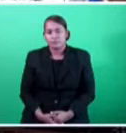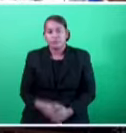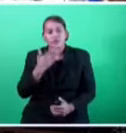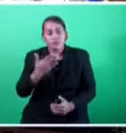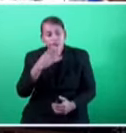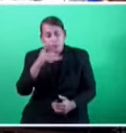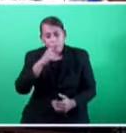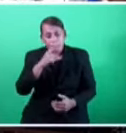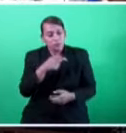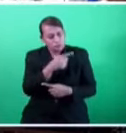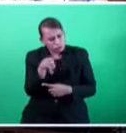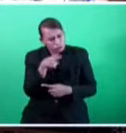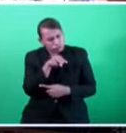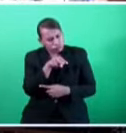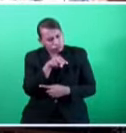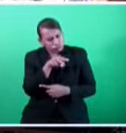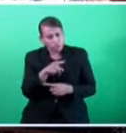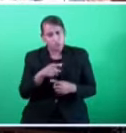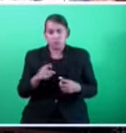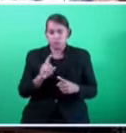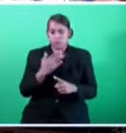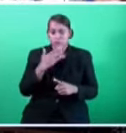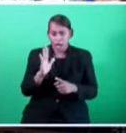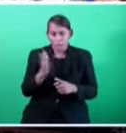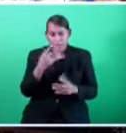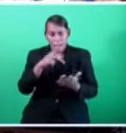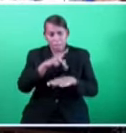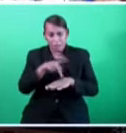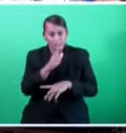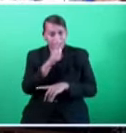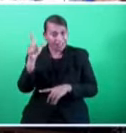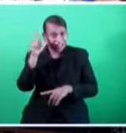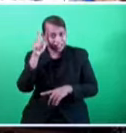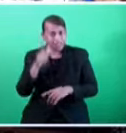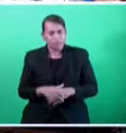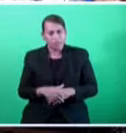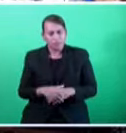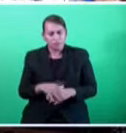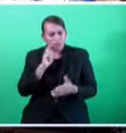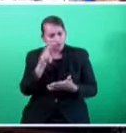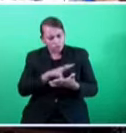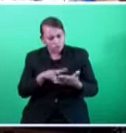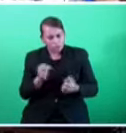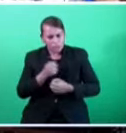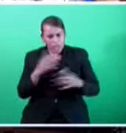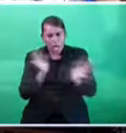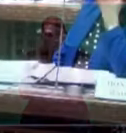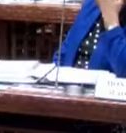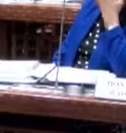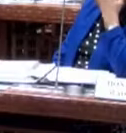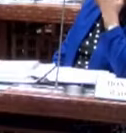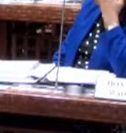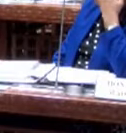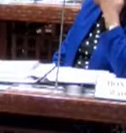saw the front page of the Fiji Times yesterday would be absolutely terrified that